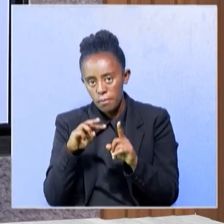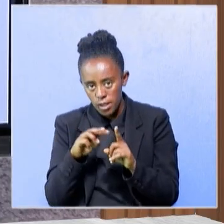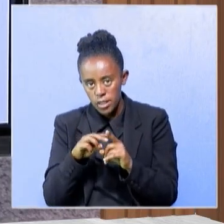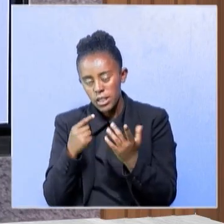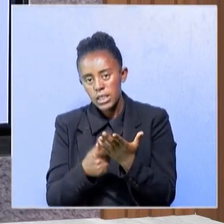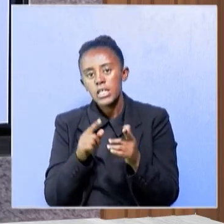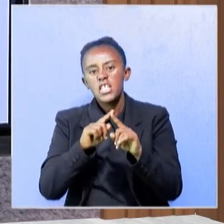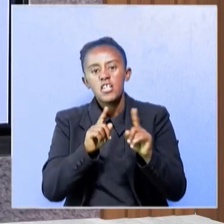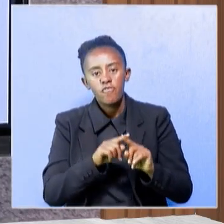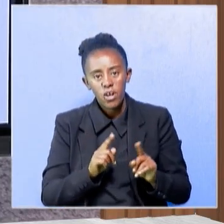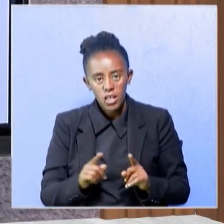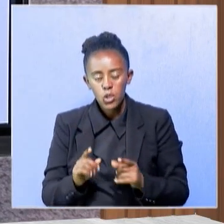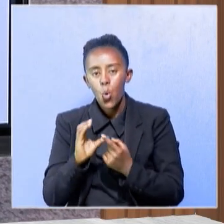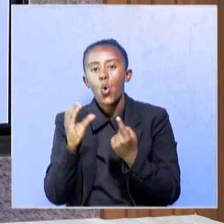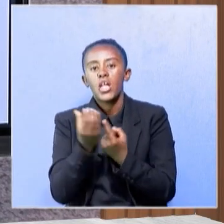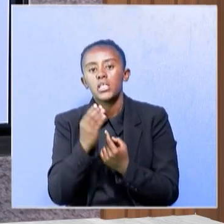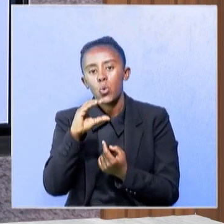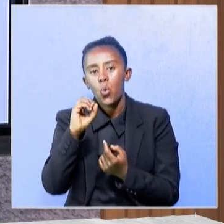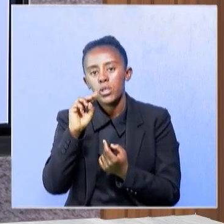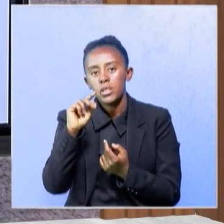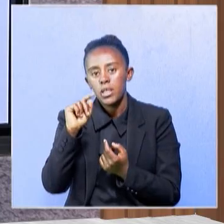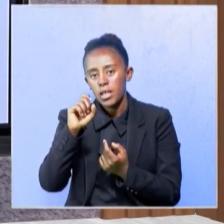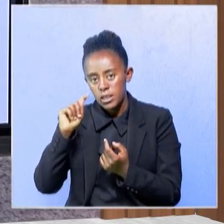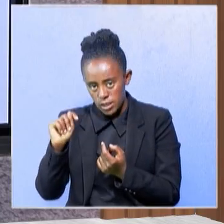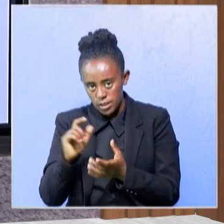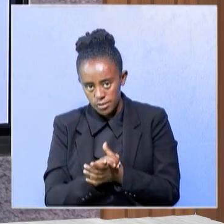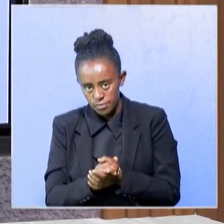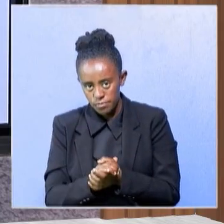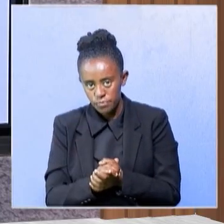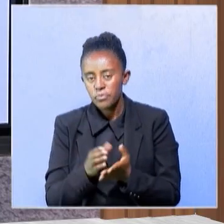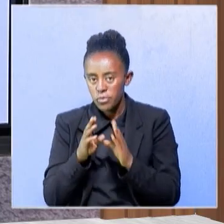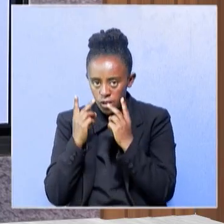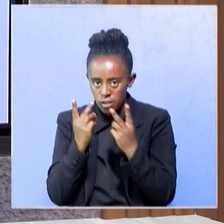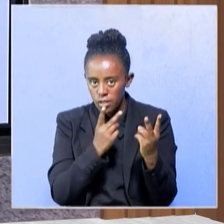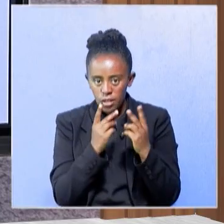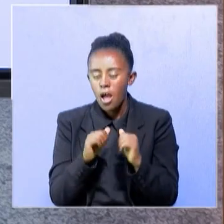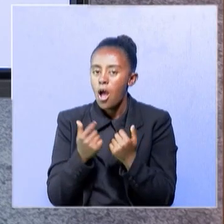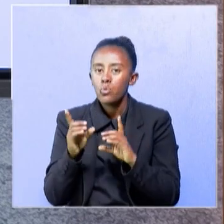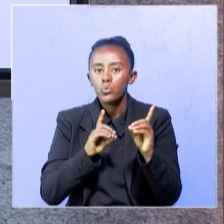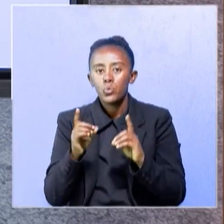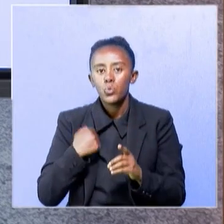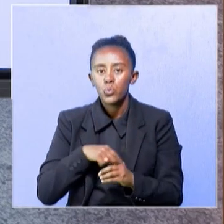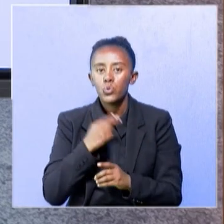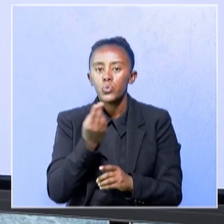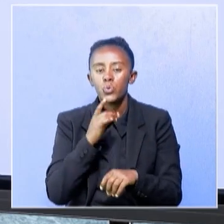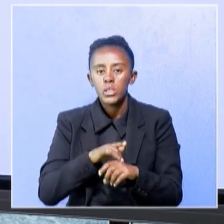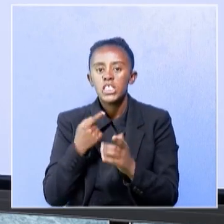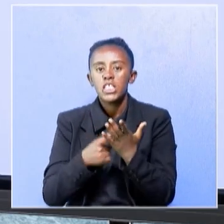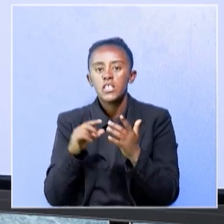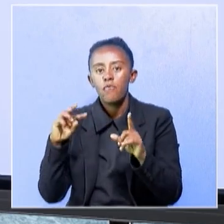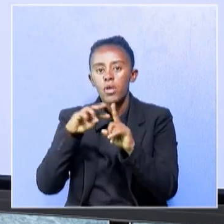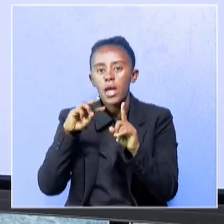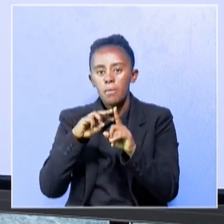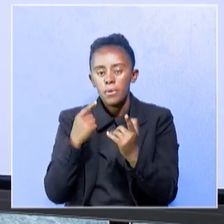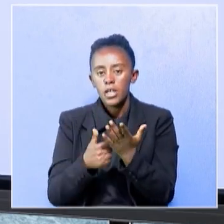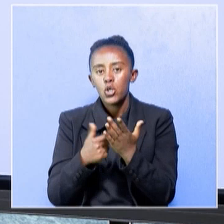in different contexts. Good. Let's go. How do we use these vocabularies